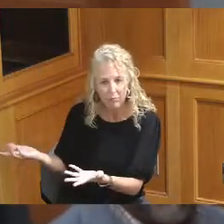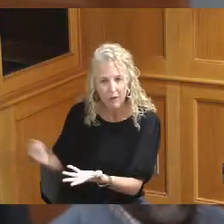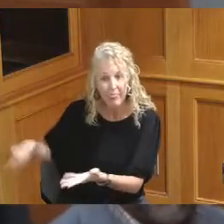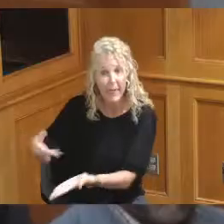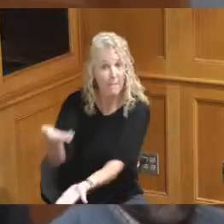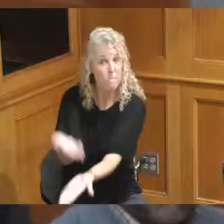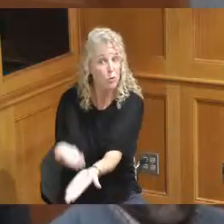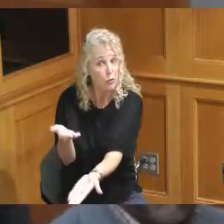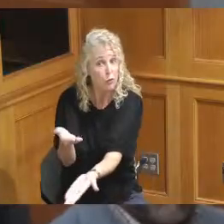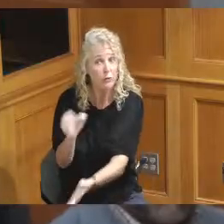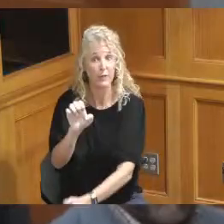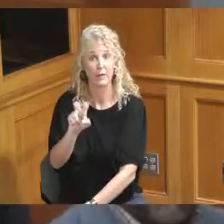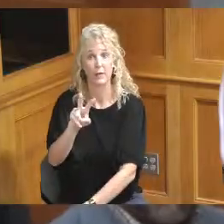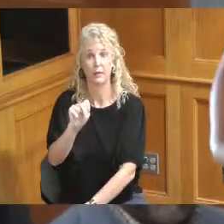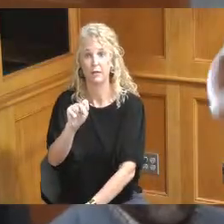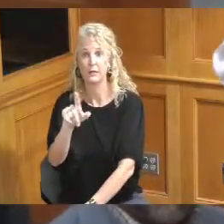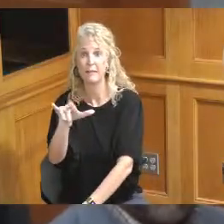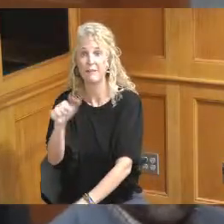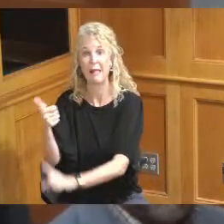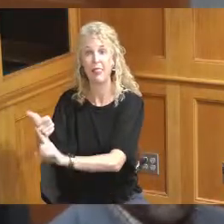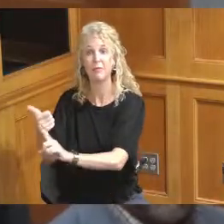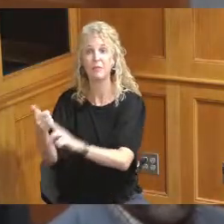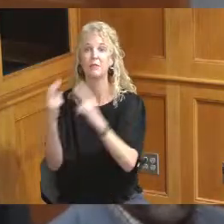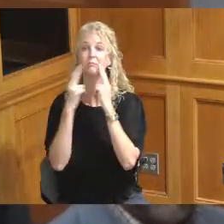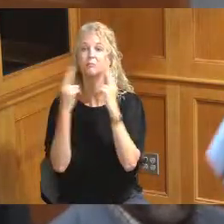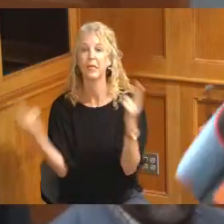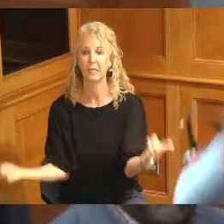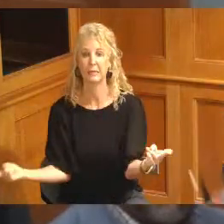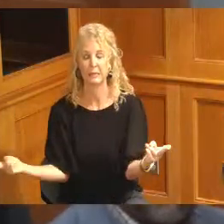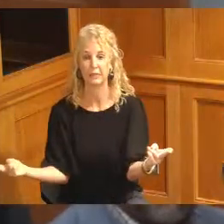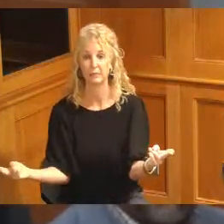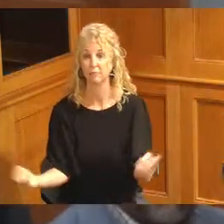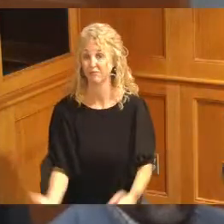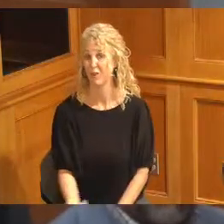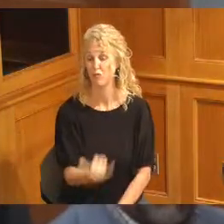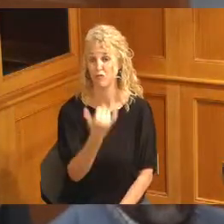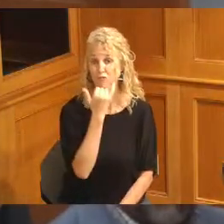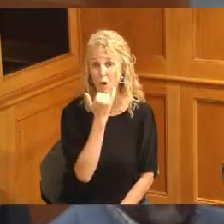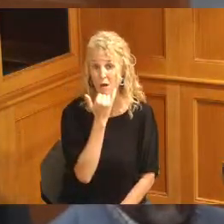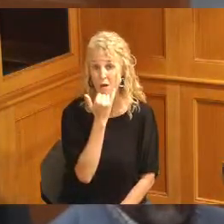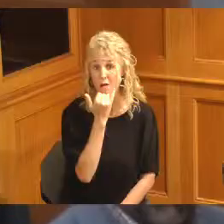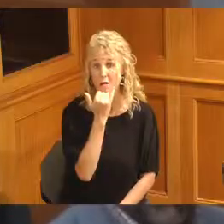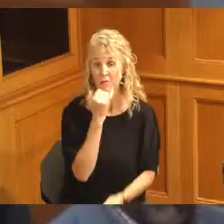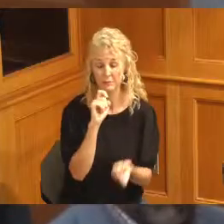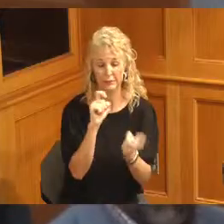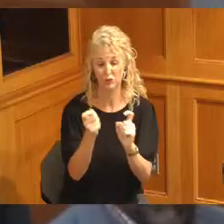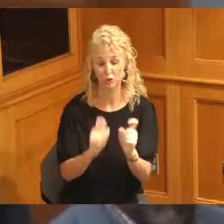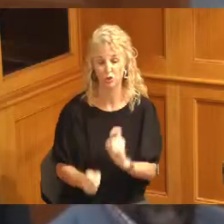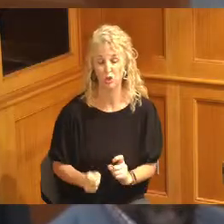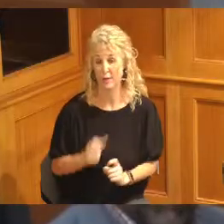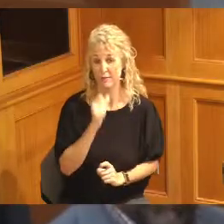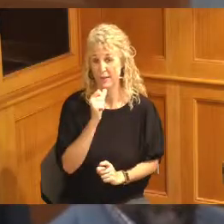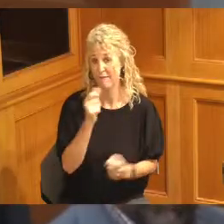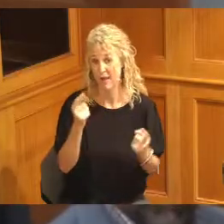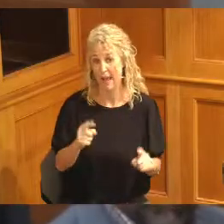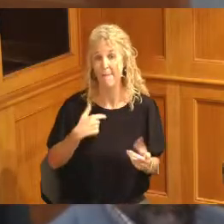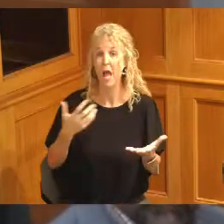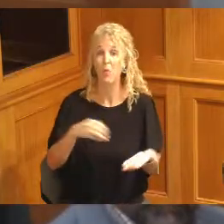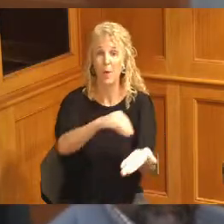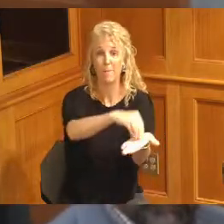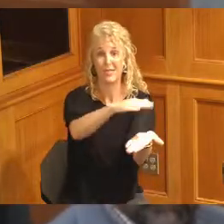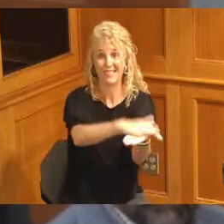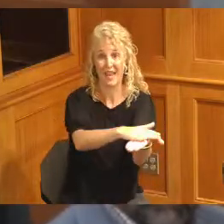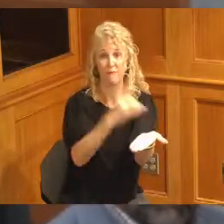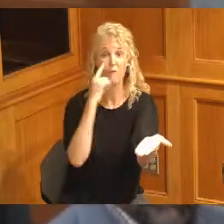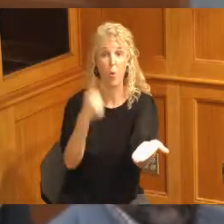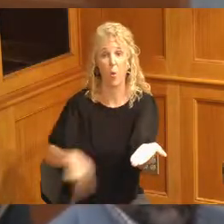proved Evendale innocent. This is wrong. These changes have been made, and I'd like these to be entered into the record in